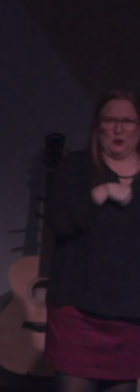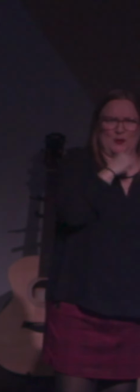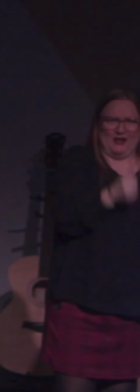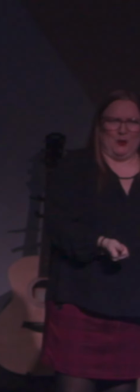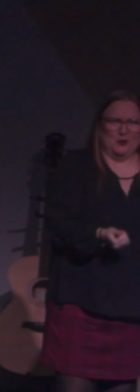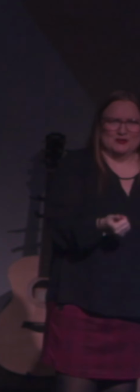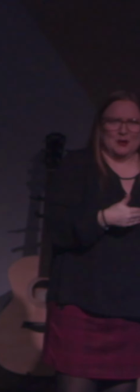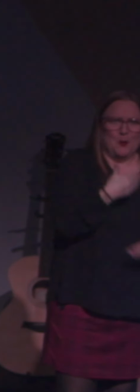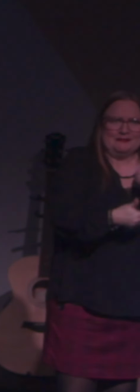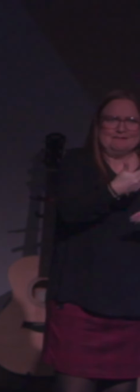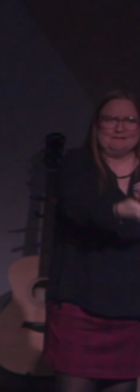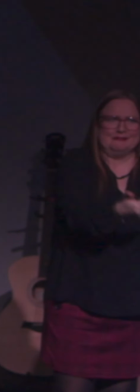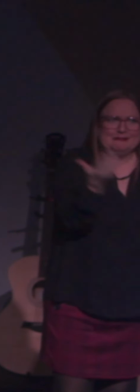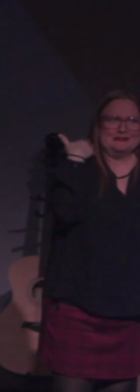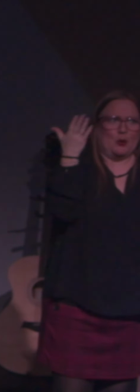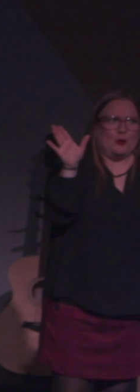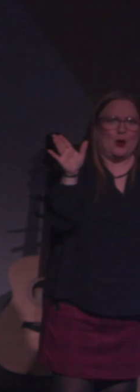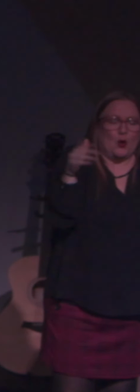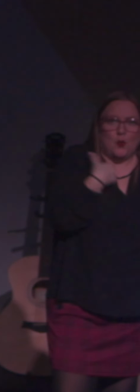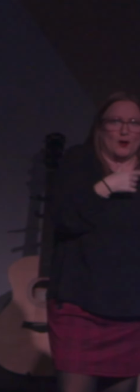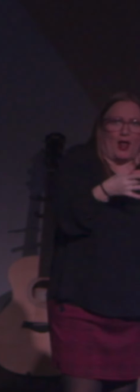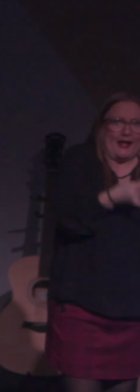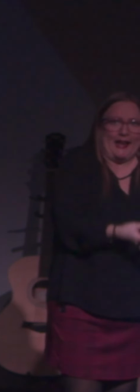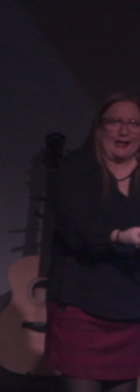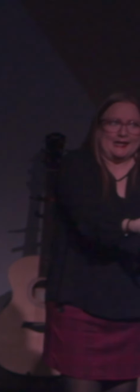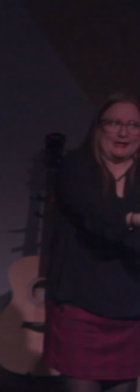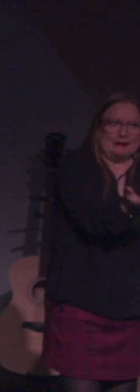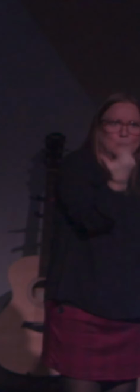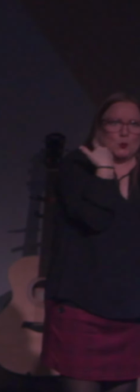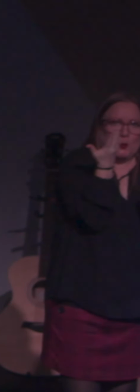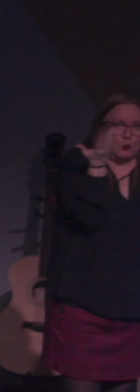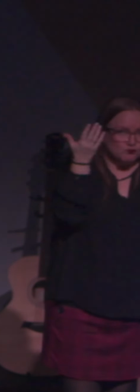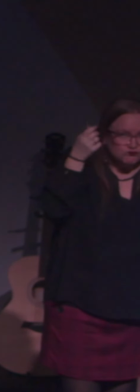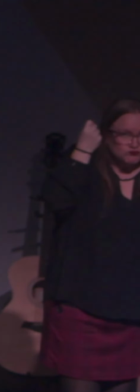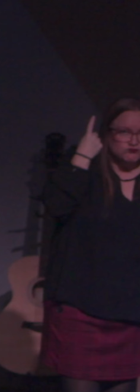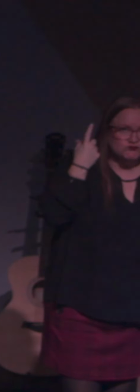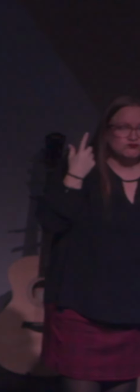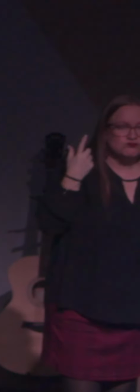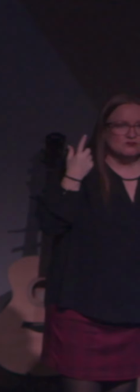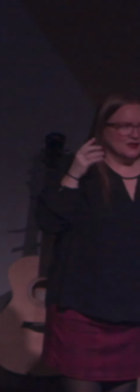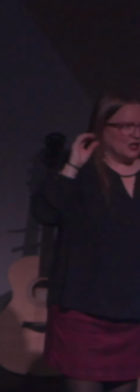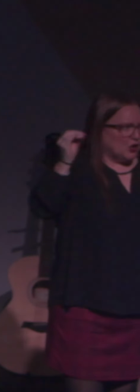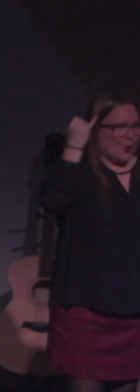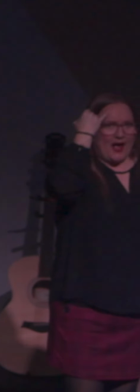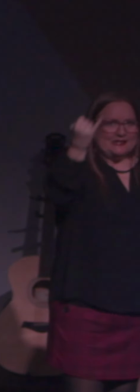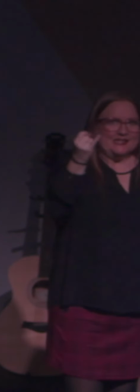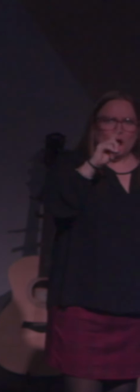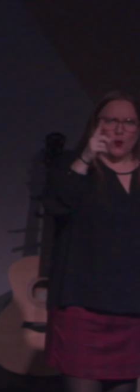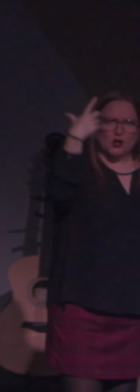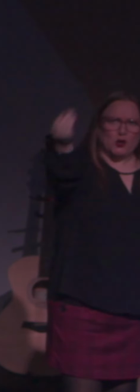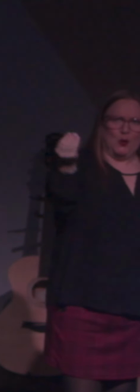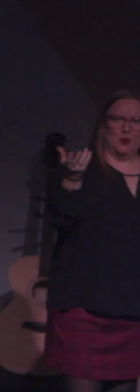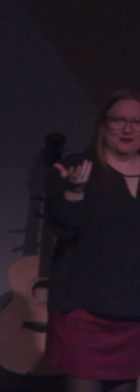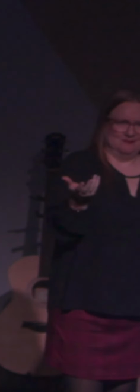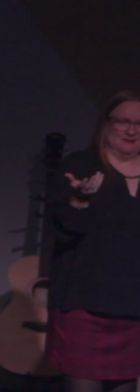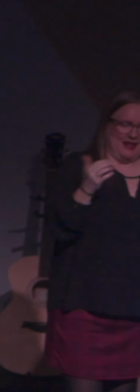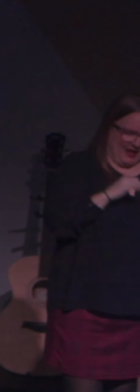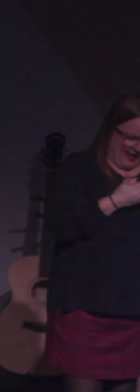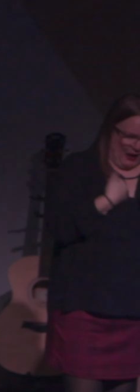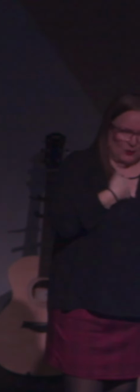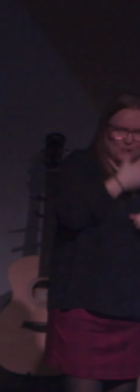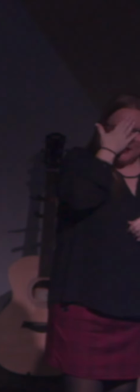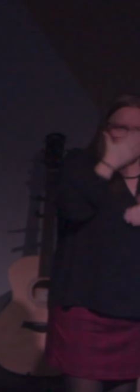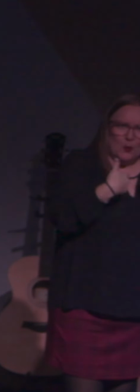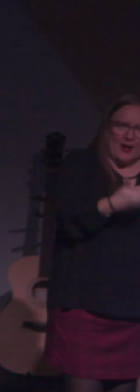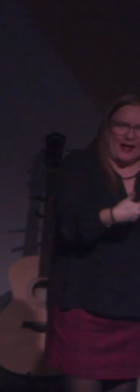We don't know the steps. We're not connecting the dots here. We can't figure this out. We have no idea where you are going. So how can we